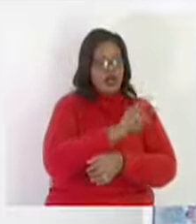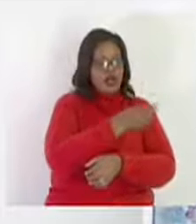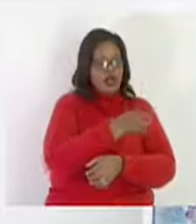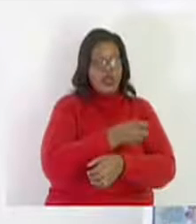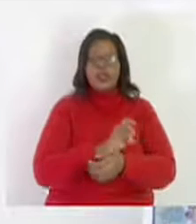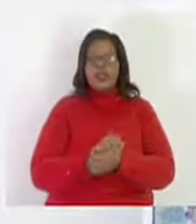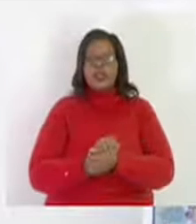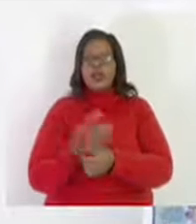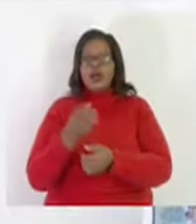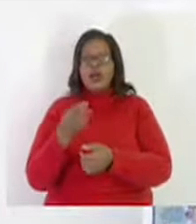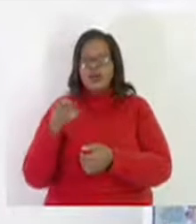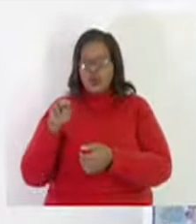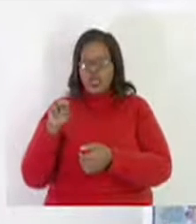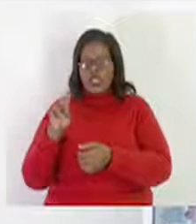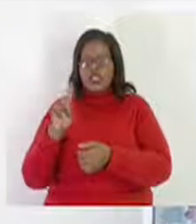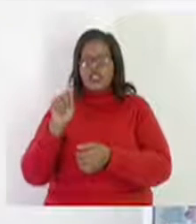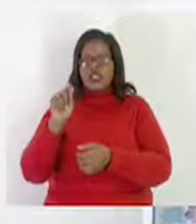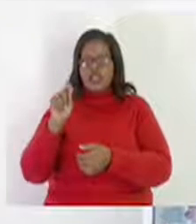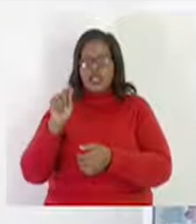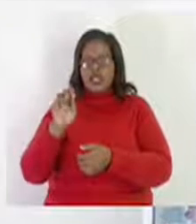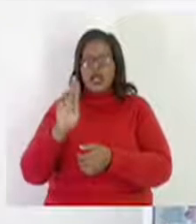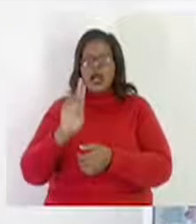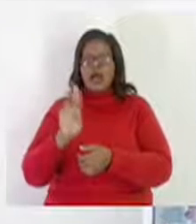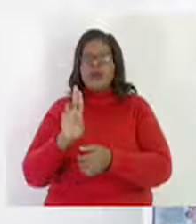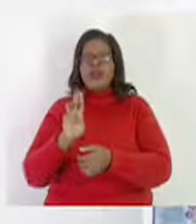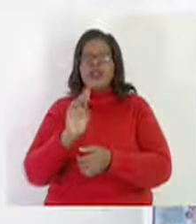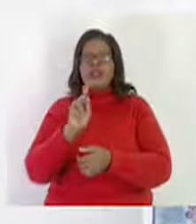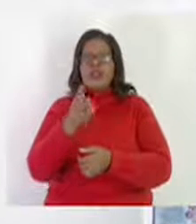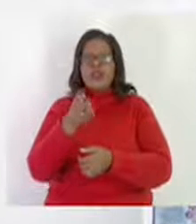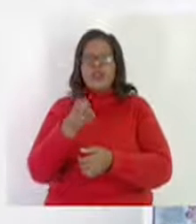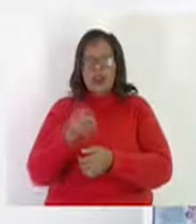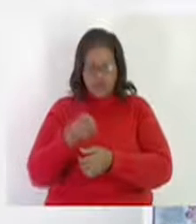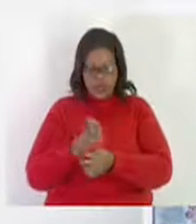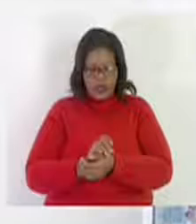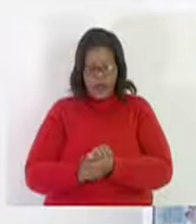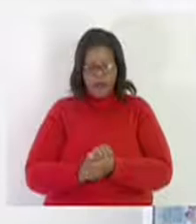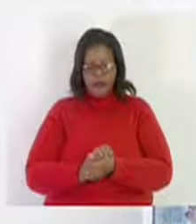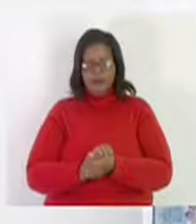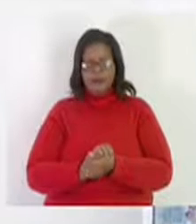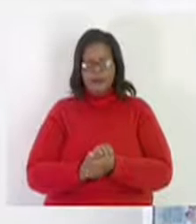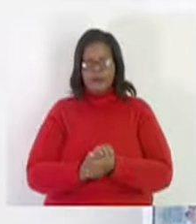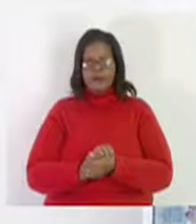1000. Unit, 10, 100, and 1000.